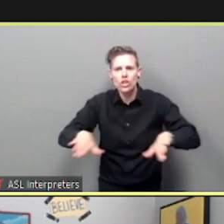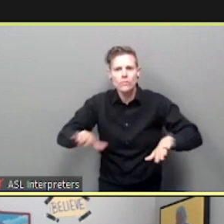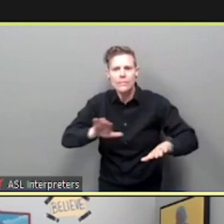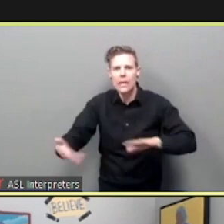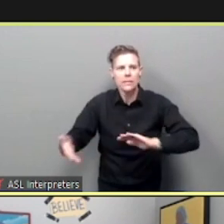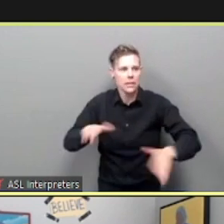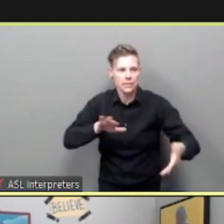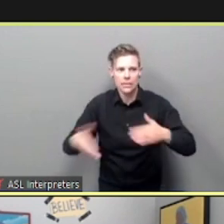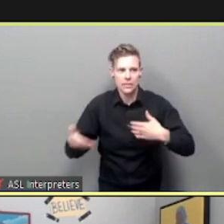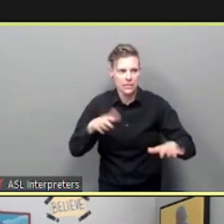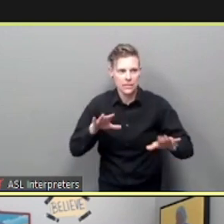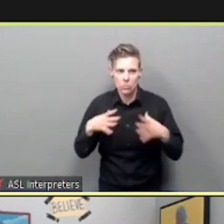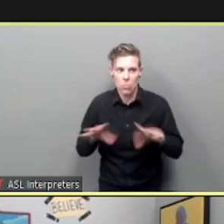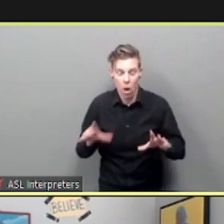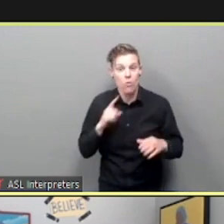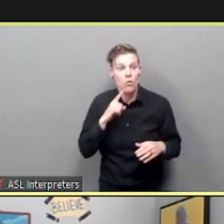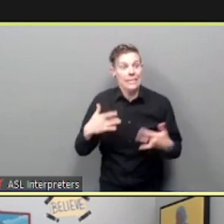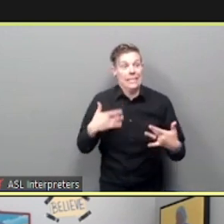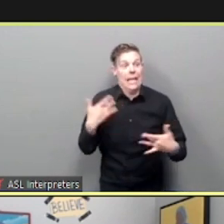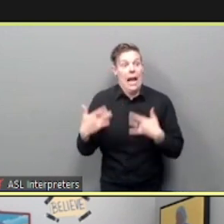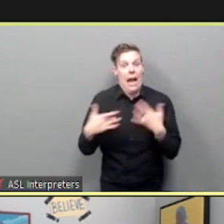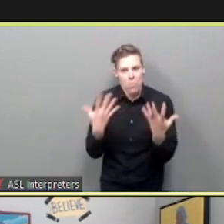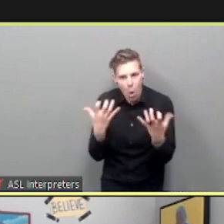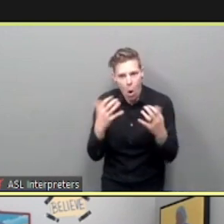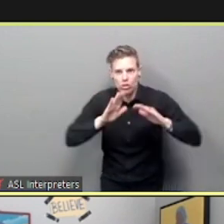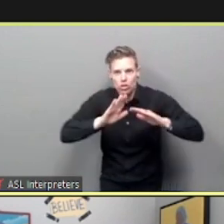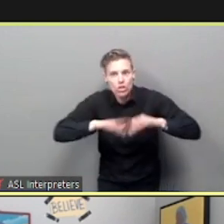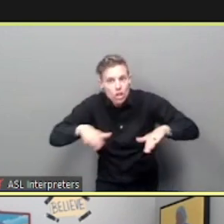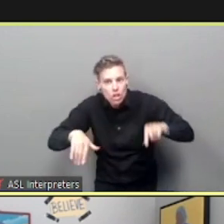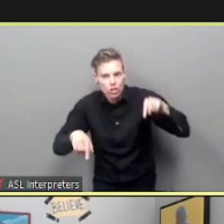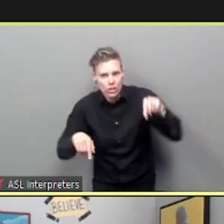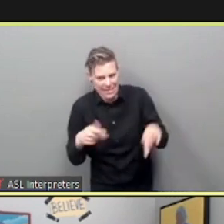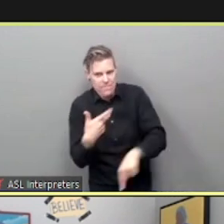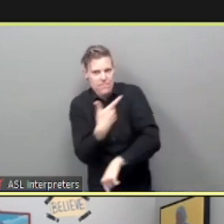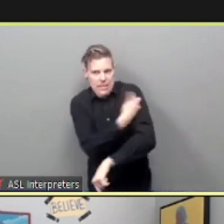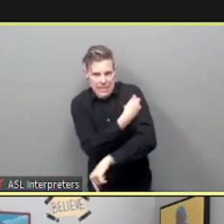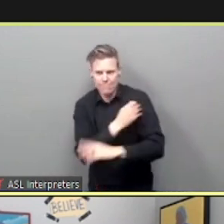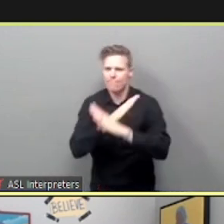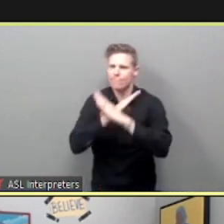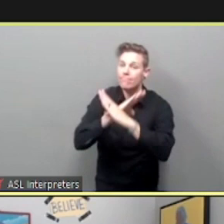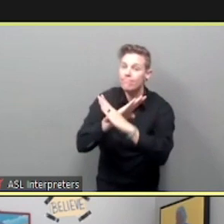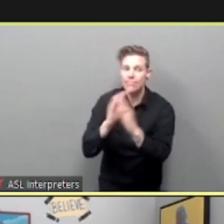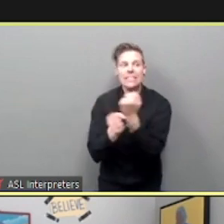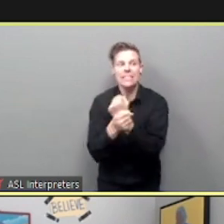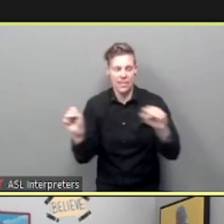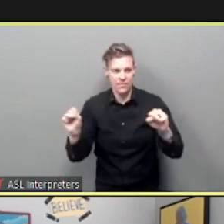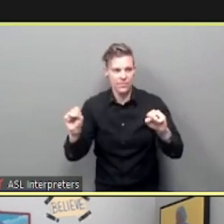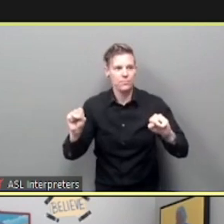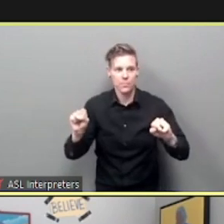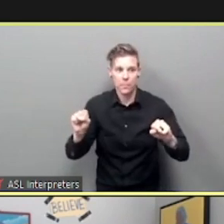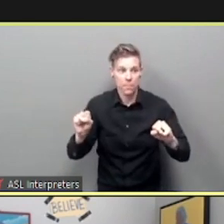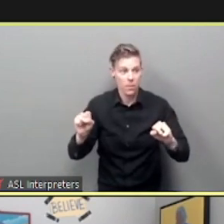for us to vaccinate another group of people who have previously been unvaccinated. Next slide.